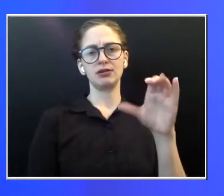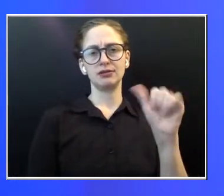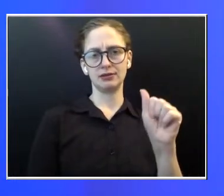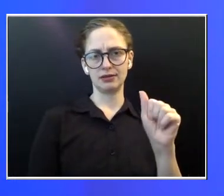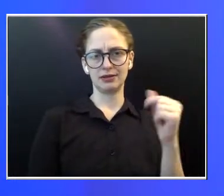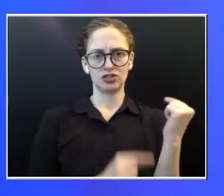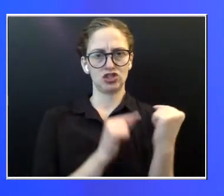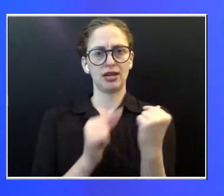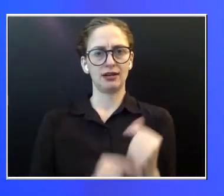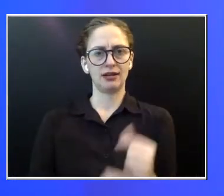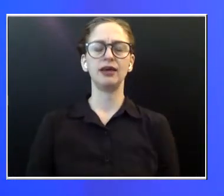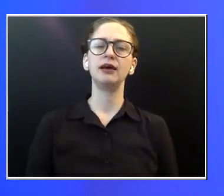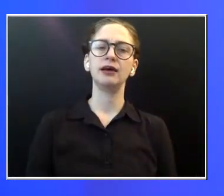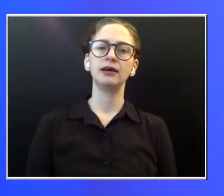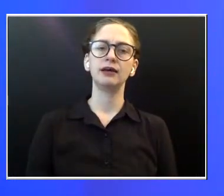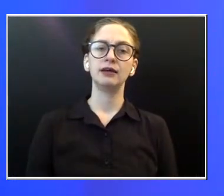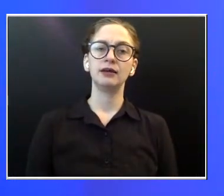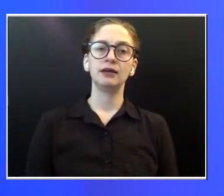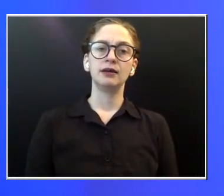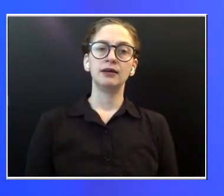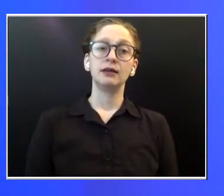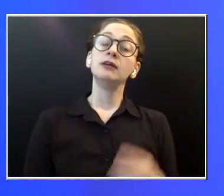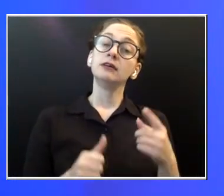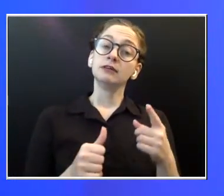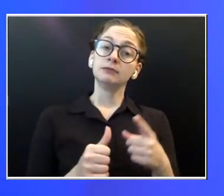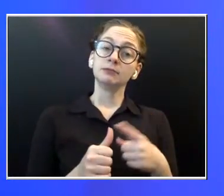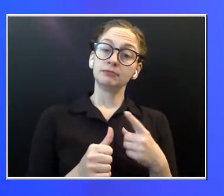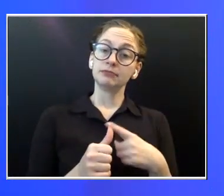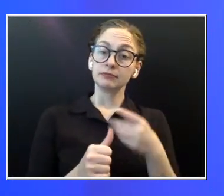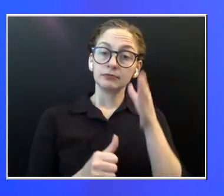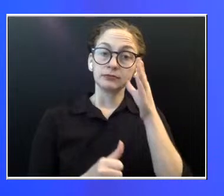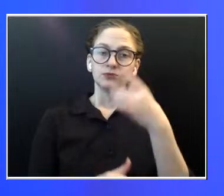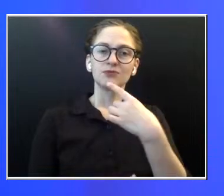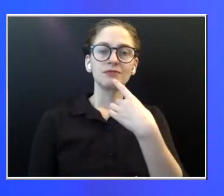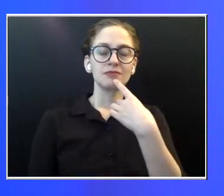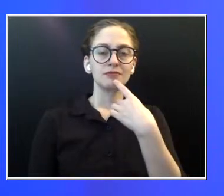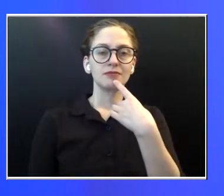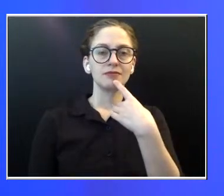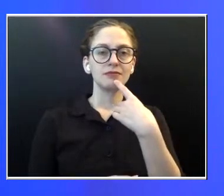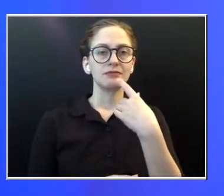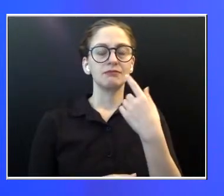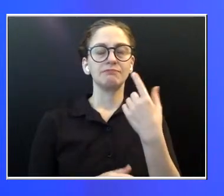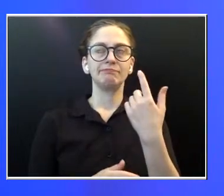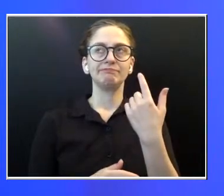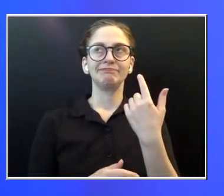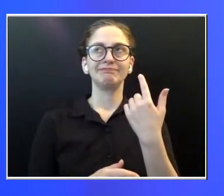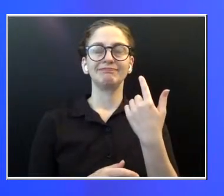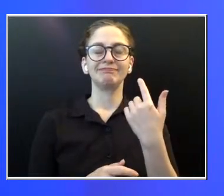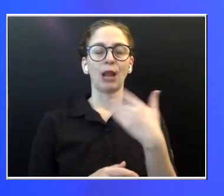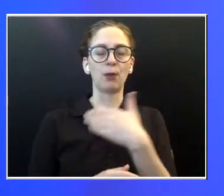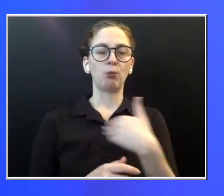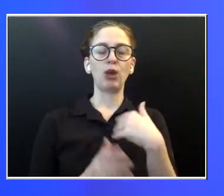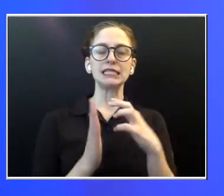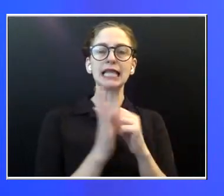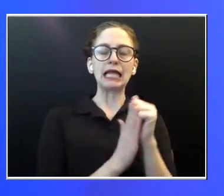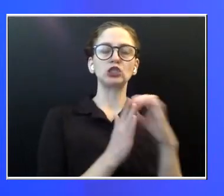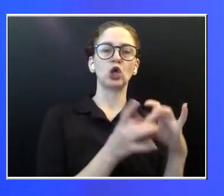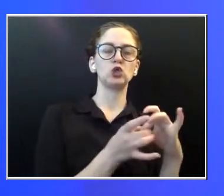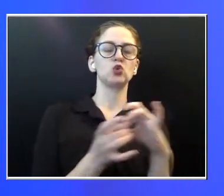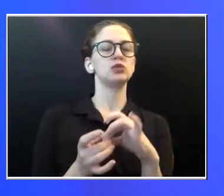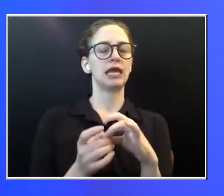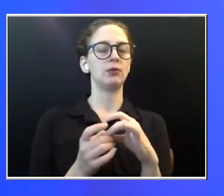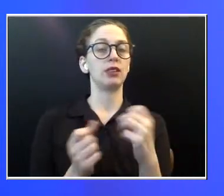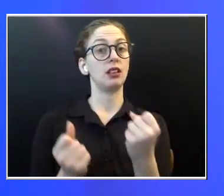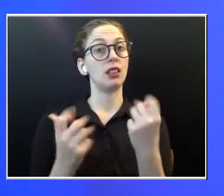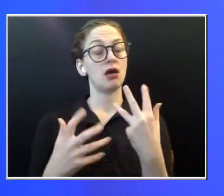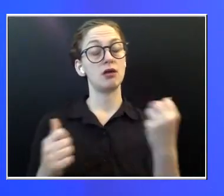I think the first thing I would say is I think there's a lot of fear with breast cancer, and I think this is kind of a ray of